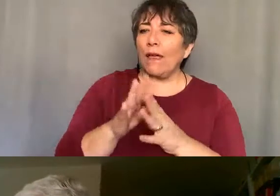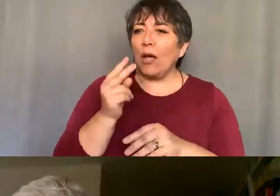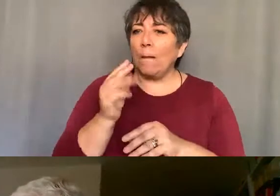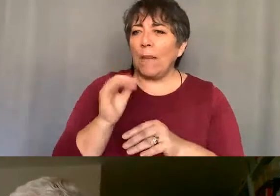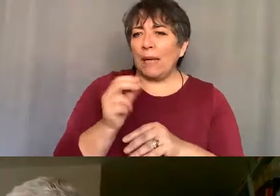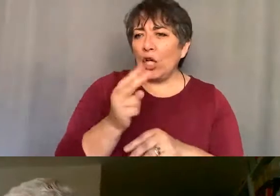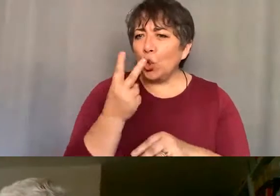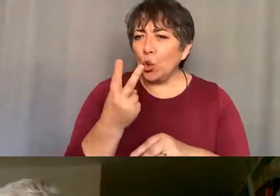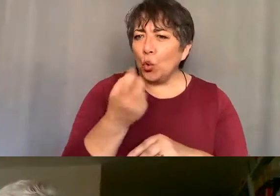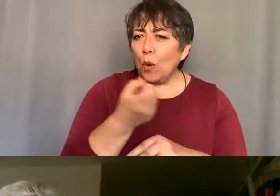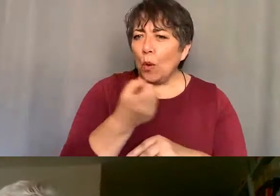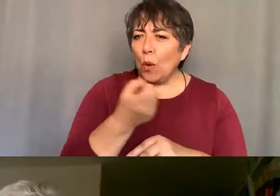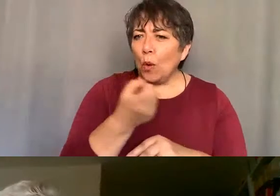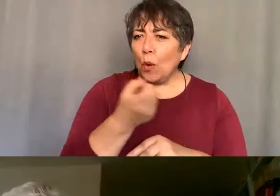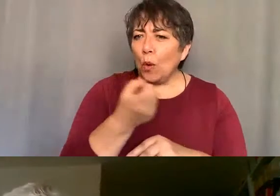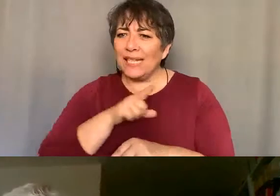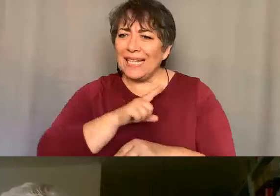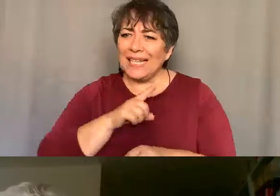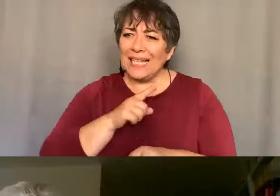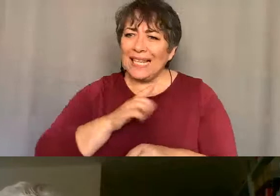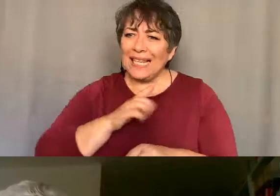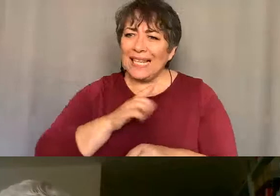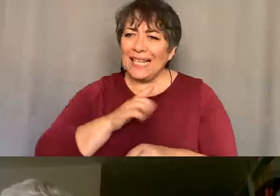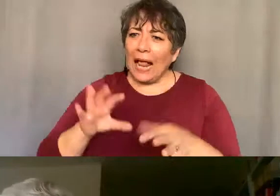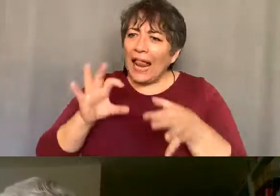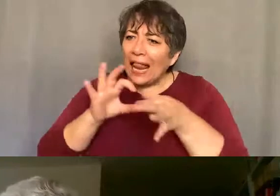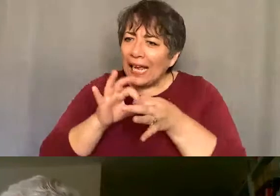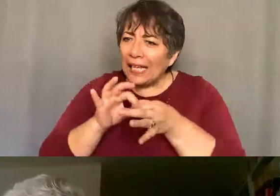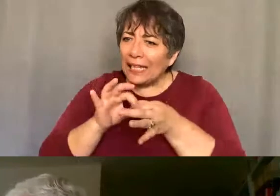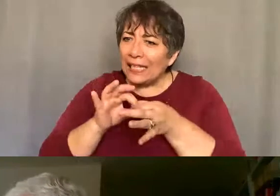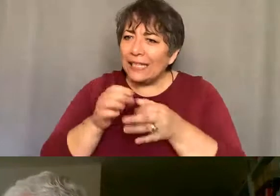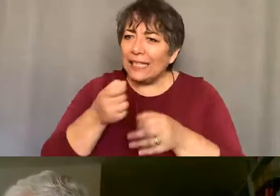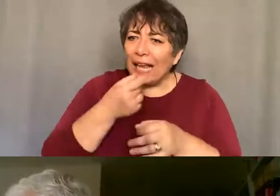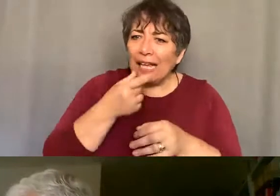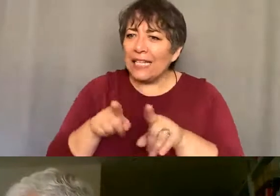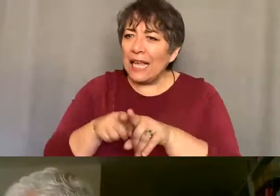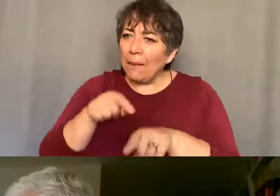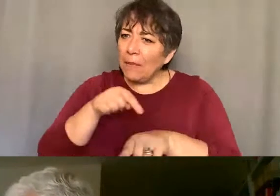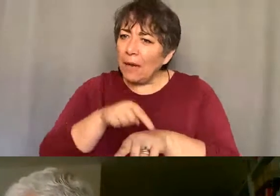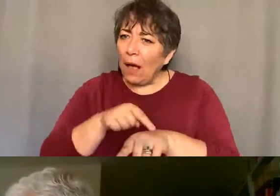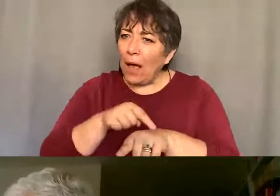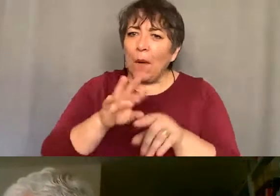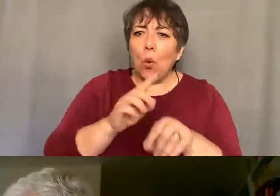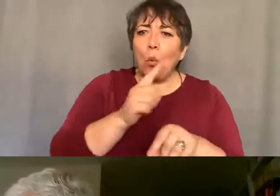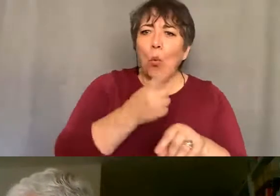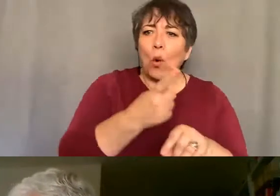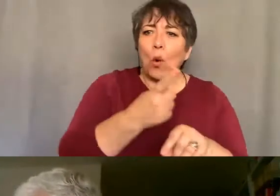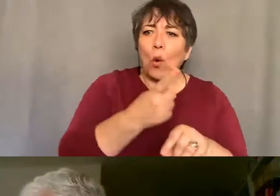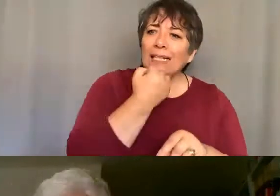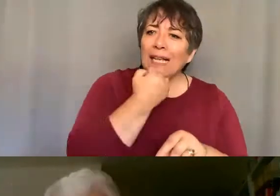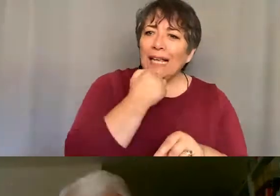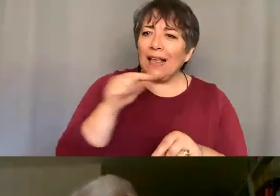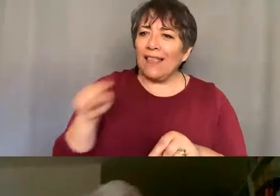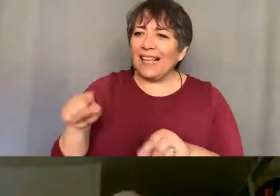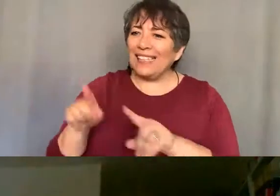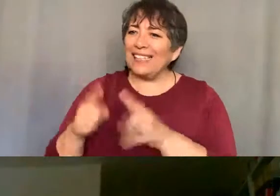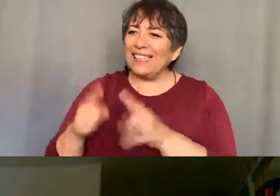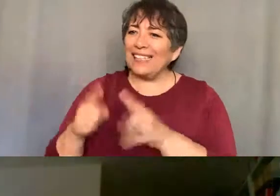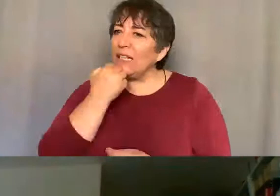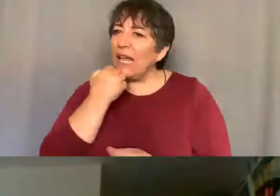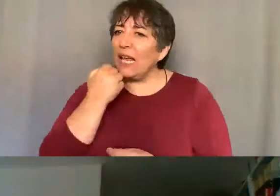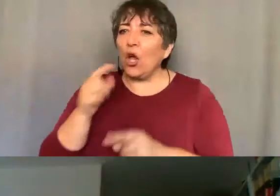for the patient. So there's kind of three ways that we can deal with that particular situation for patients. Thank you very